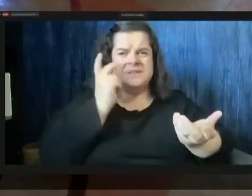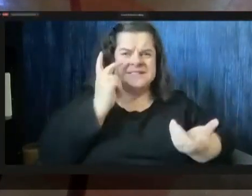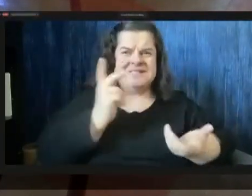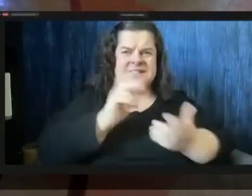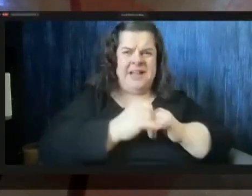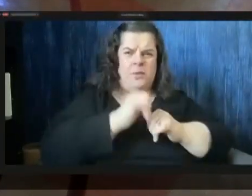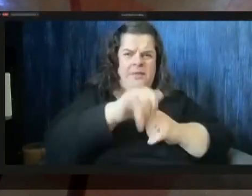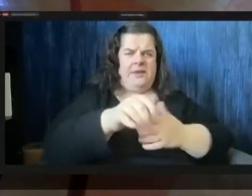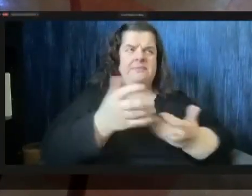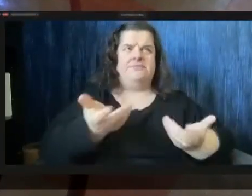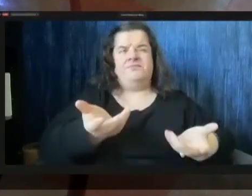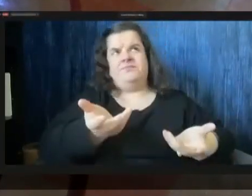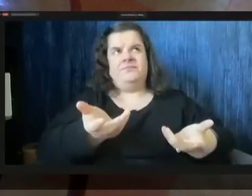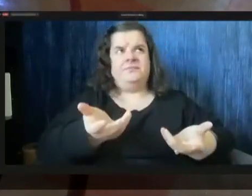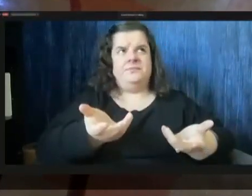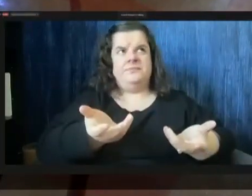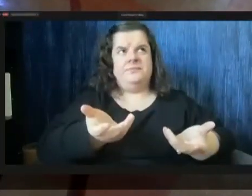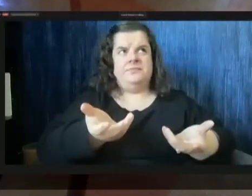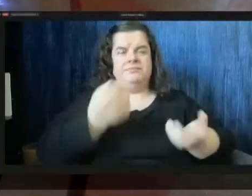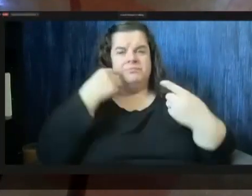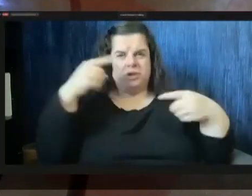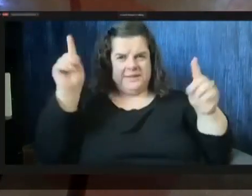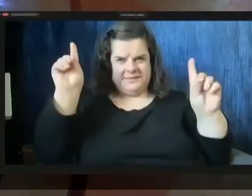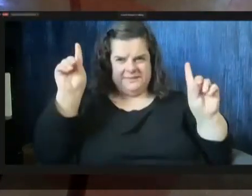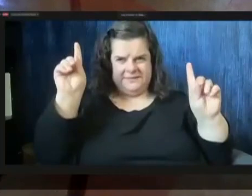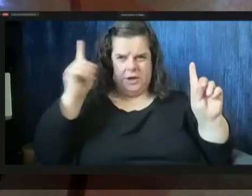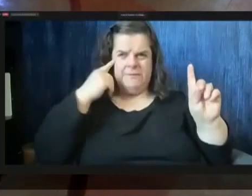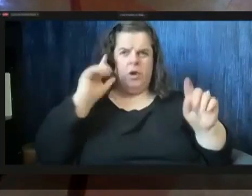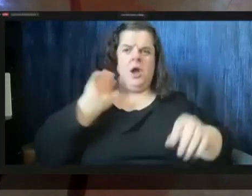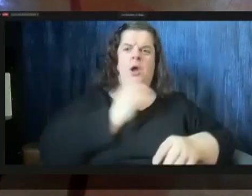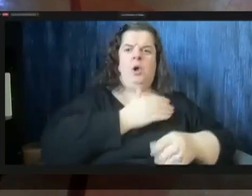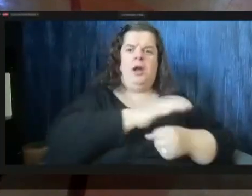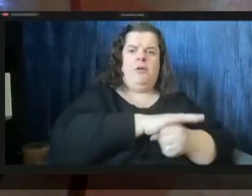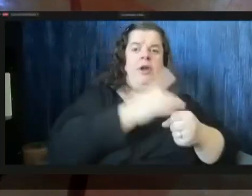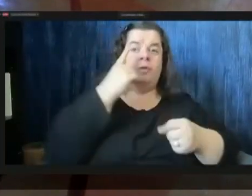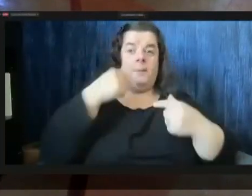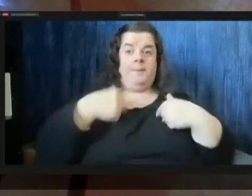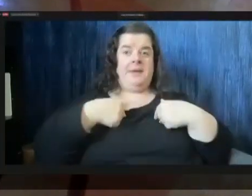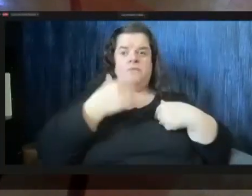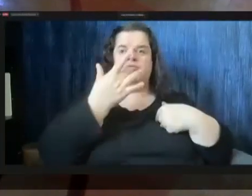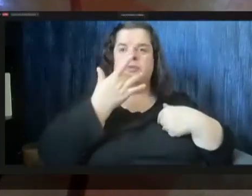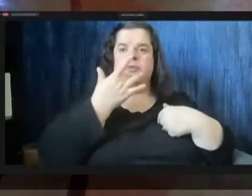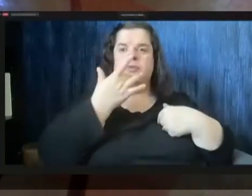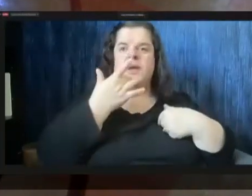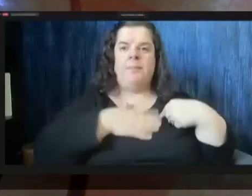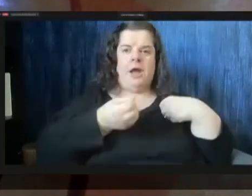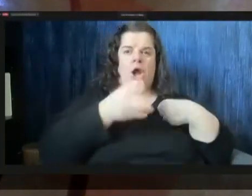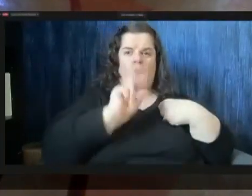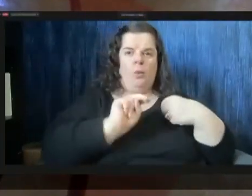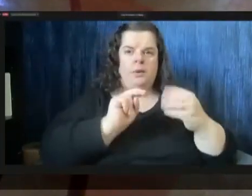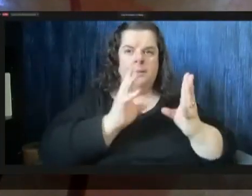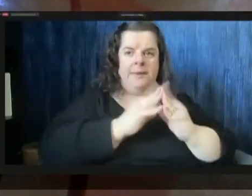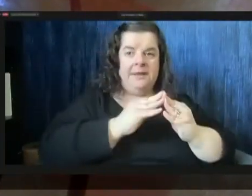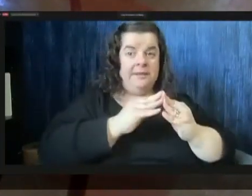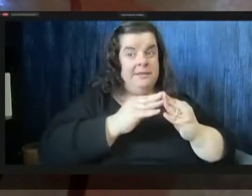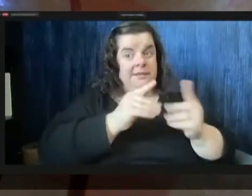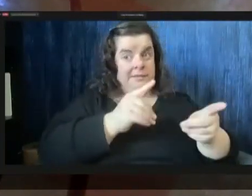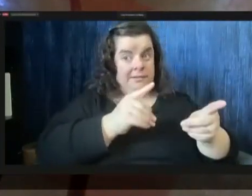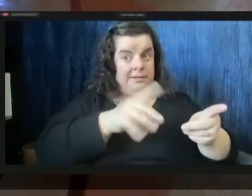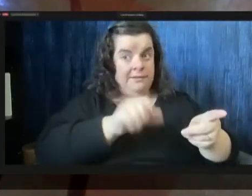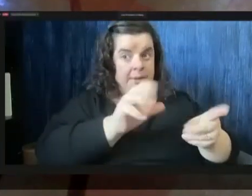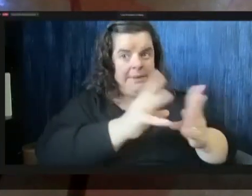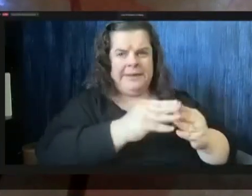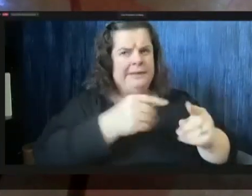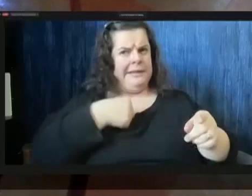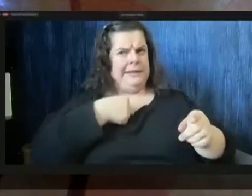be productive for our area. So for me, I'd rather have my own meetings. And when people say they're going to have a meeting, I'm like, I'll schedule the